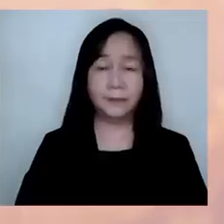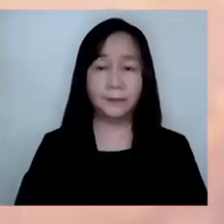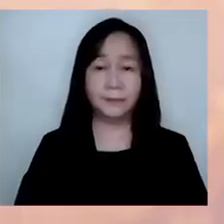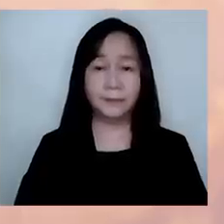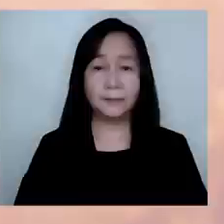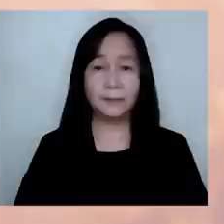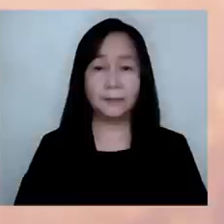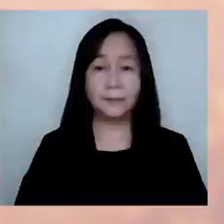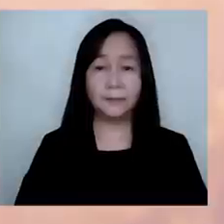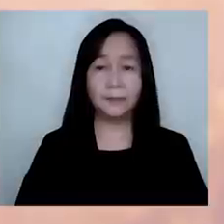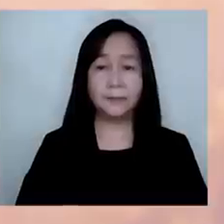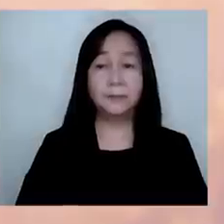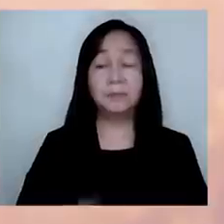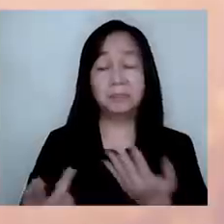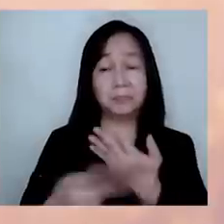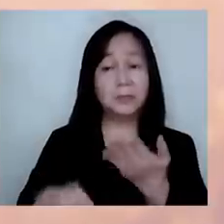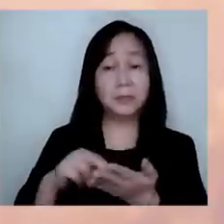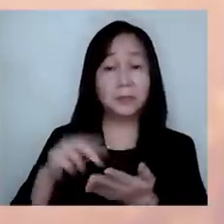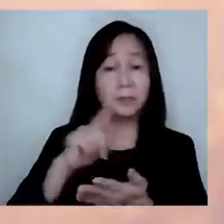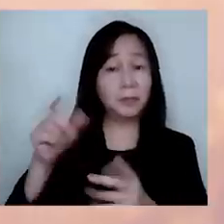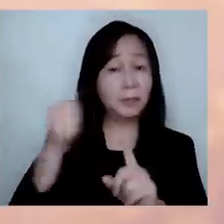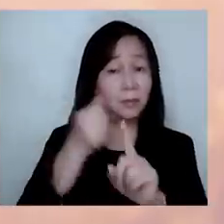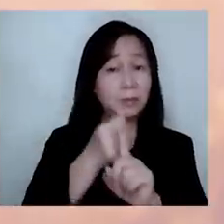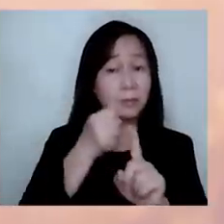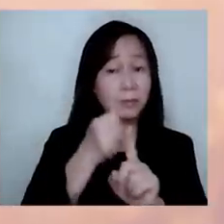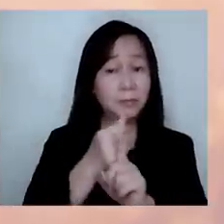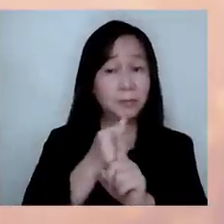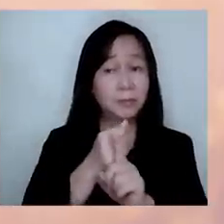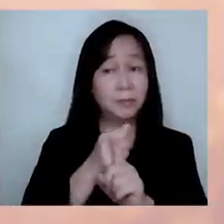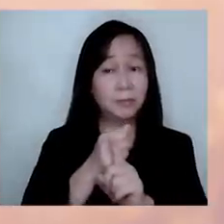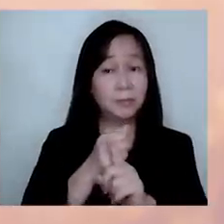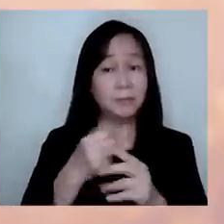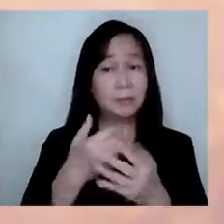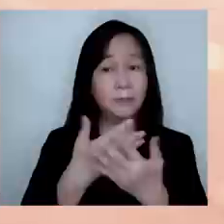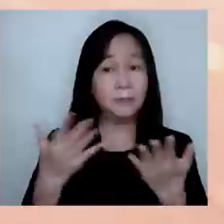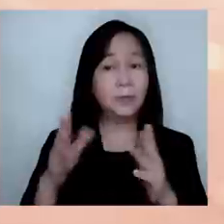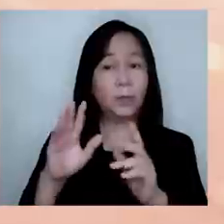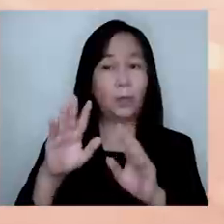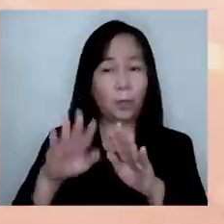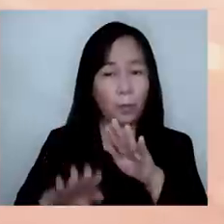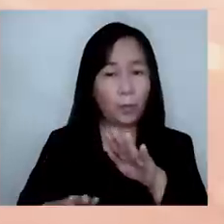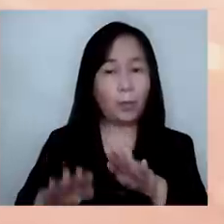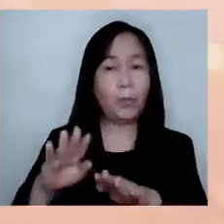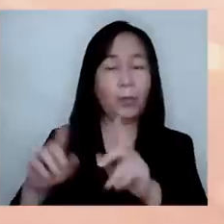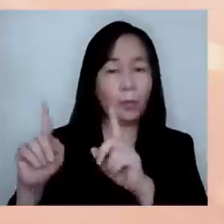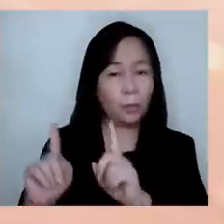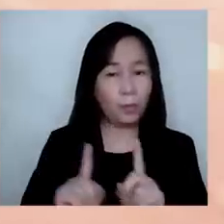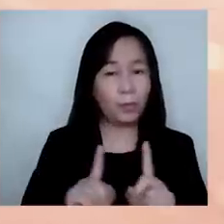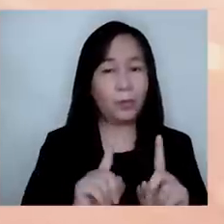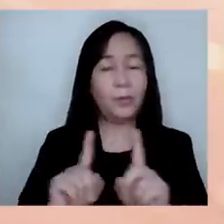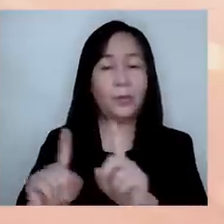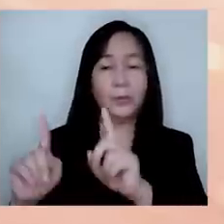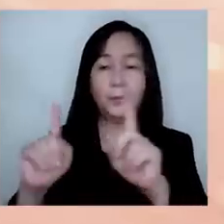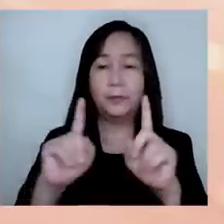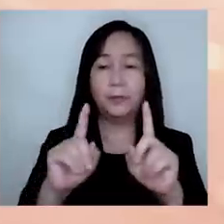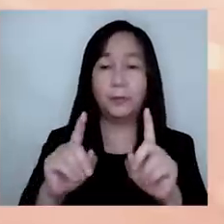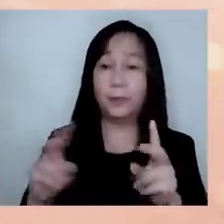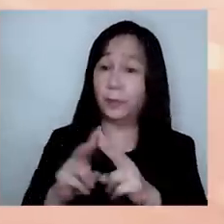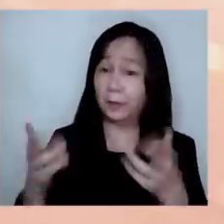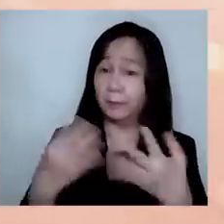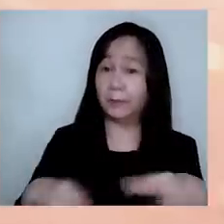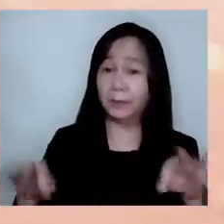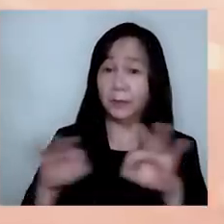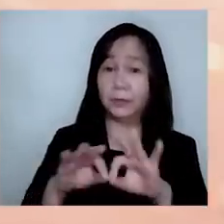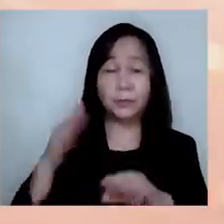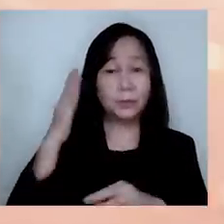the recent Lord himself Drew near to them and walked with them it is important to note that Jesus did